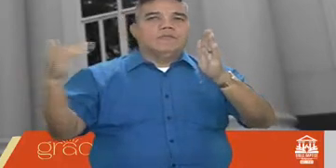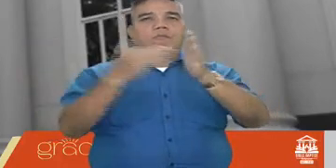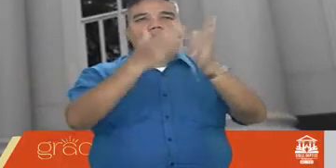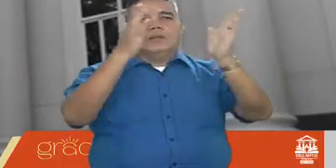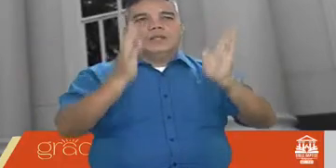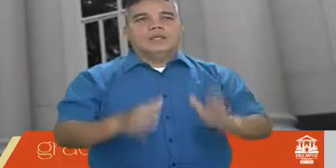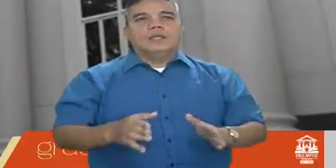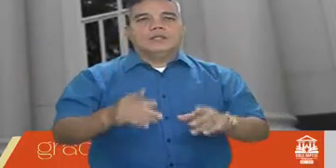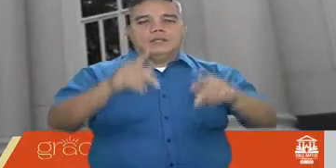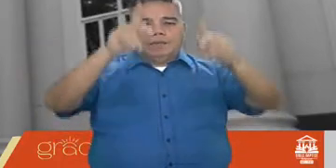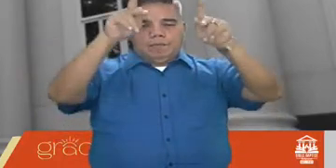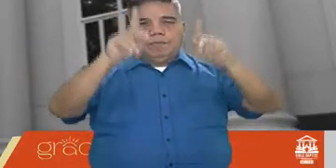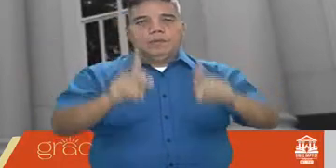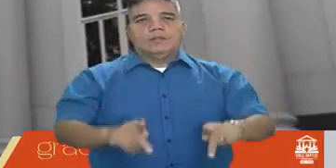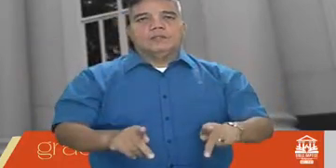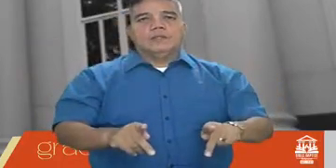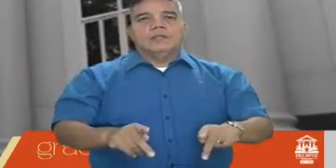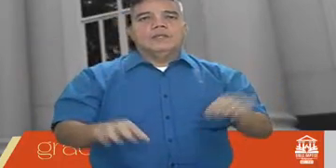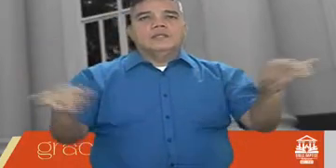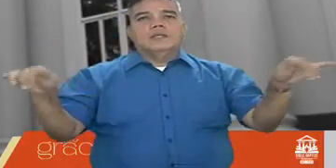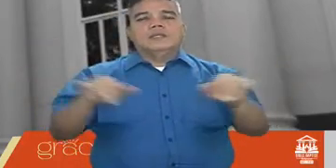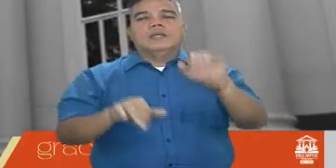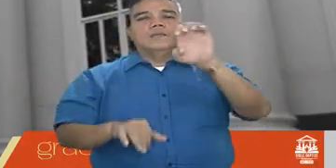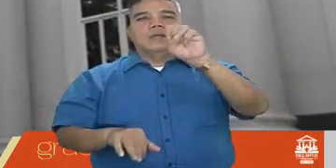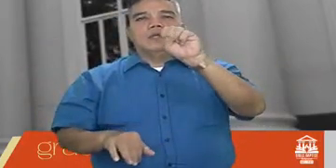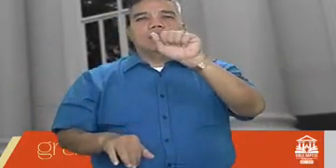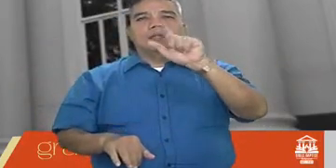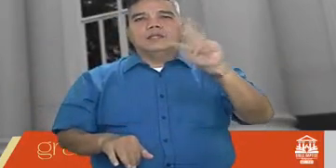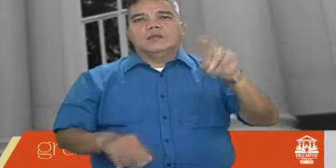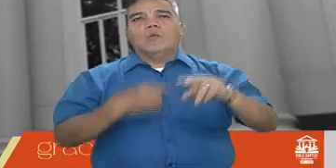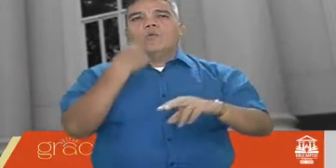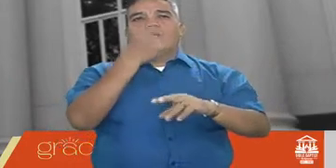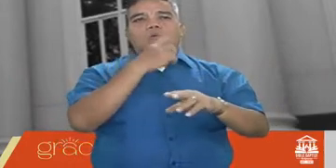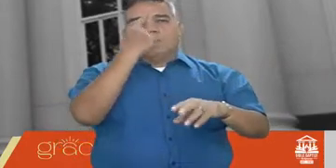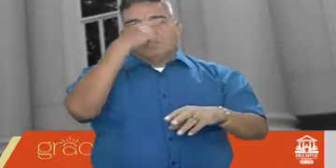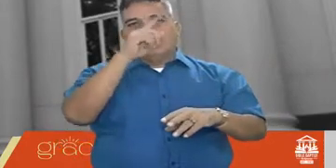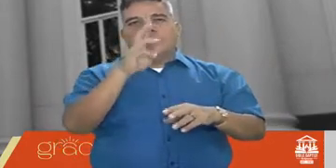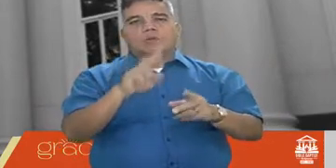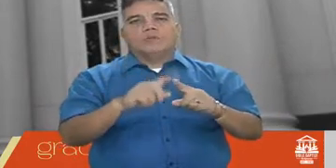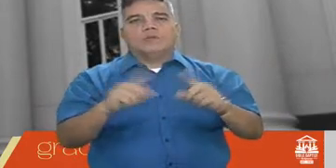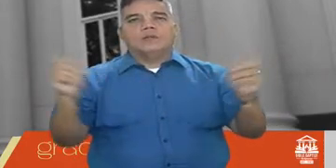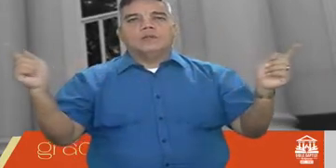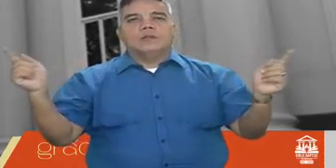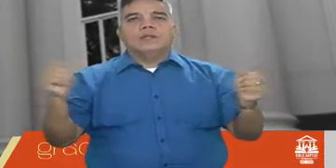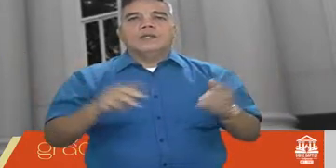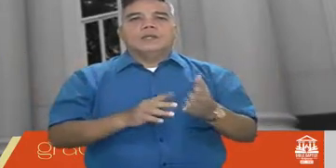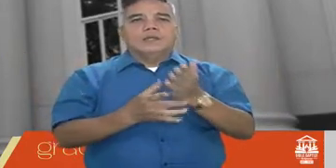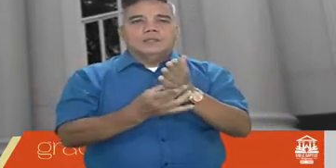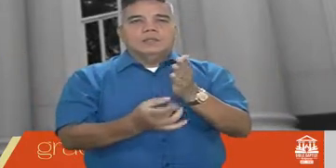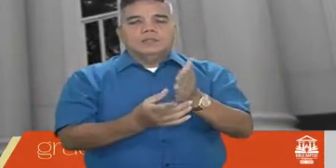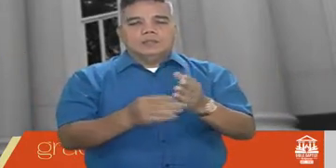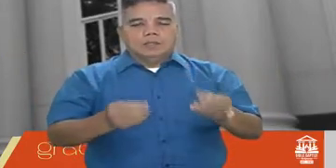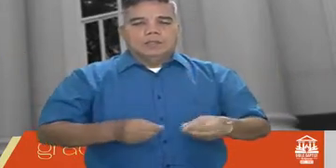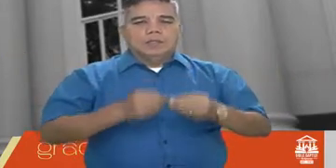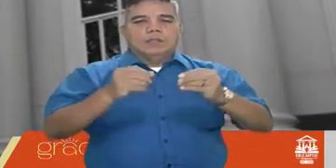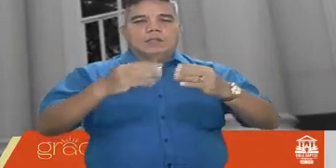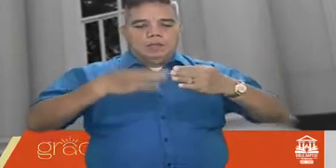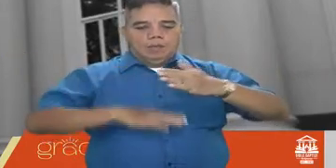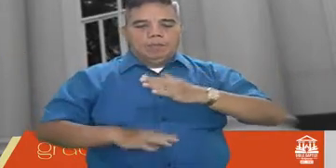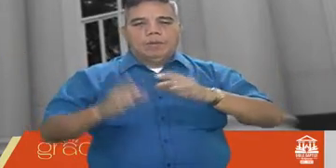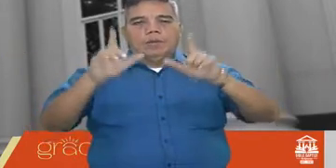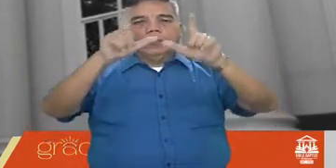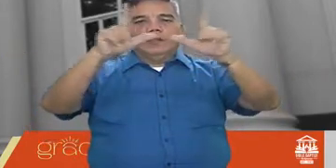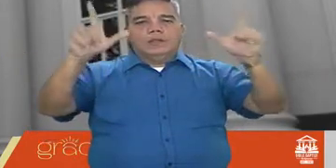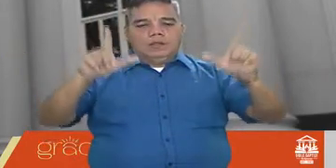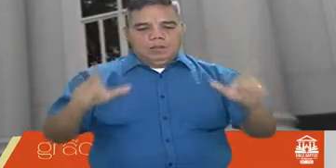fornicator or profane person, as Esau, who for one morsel of bread, meat, sold his birthright.